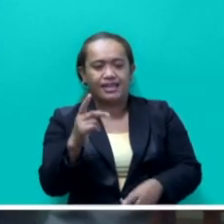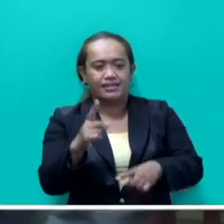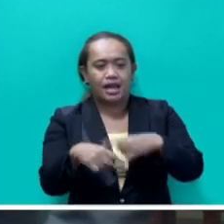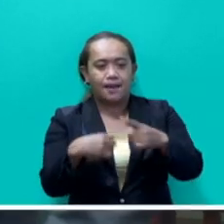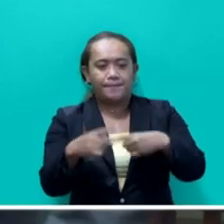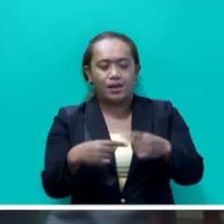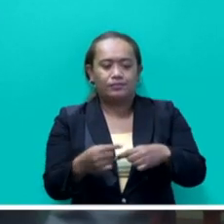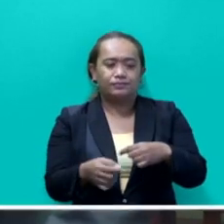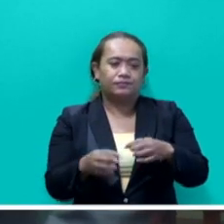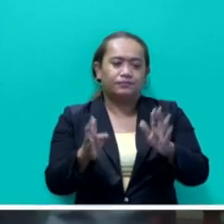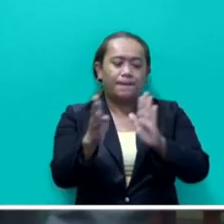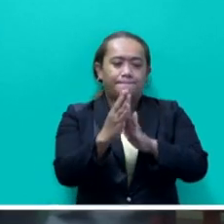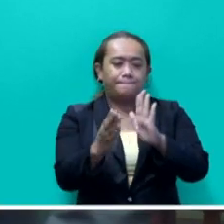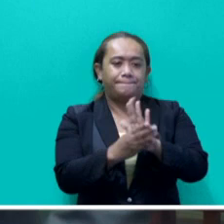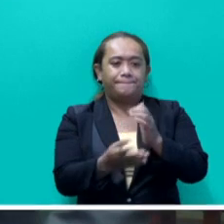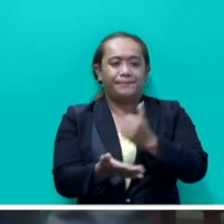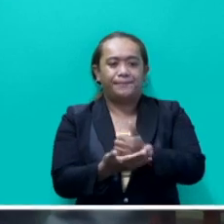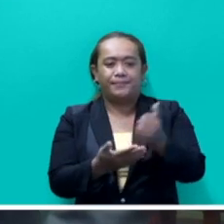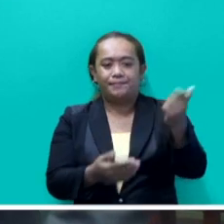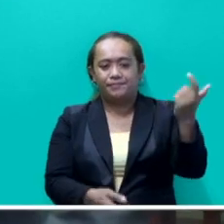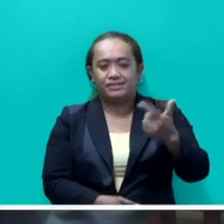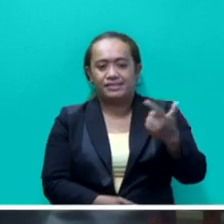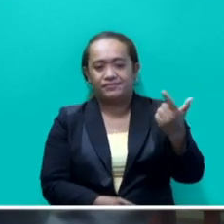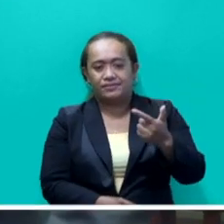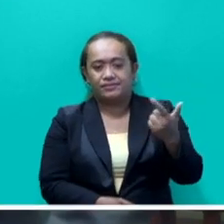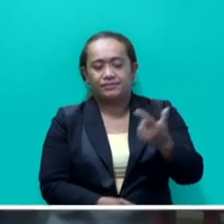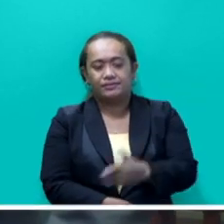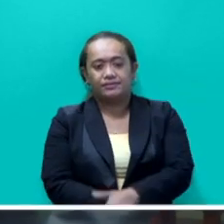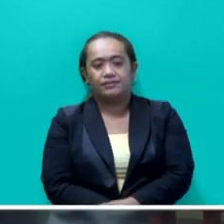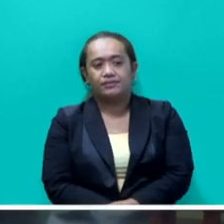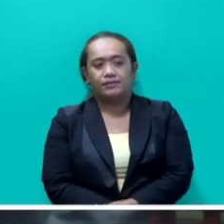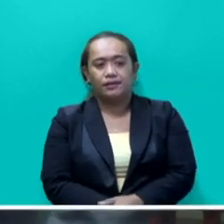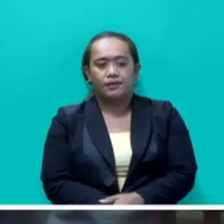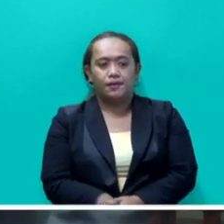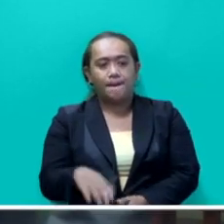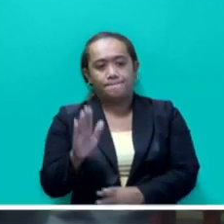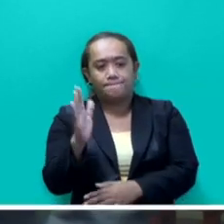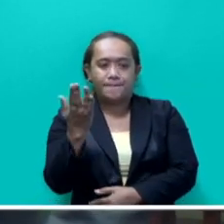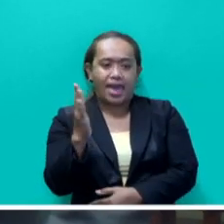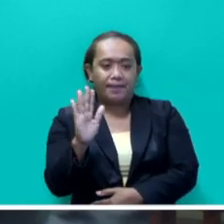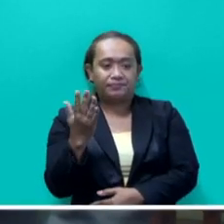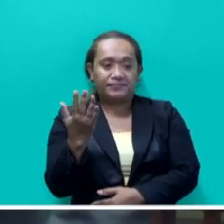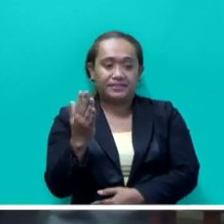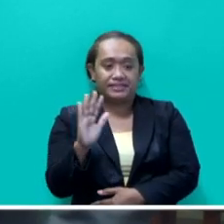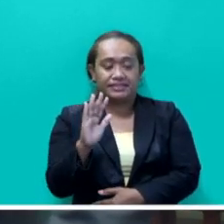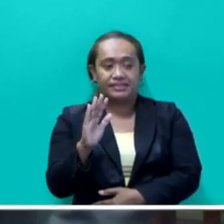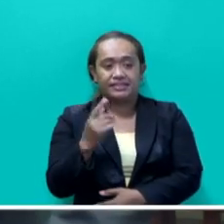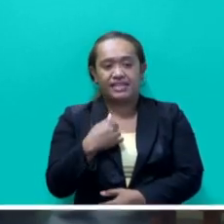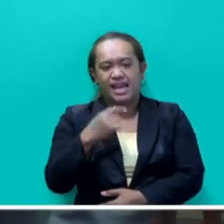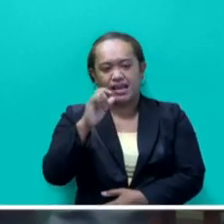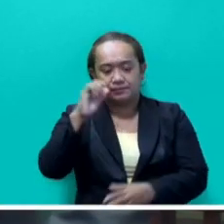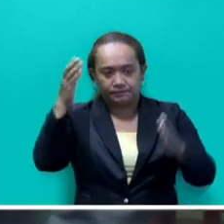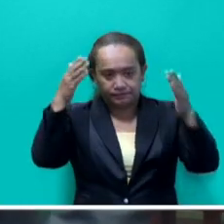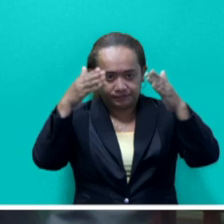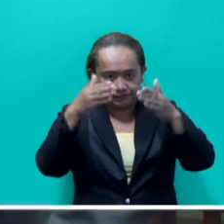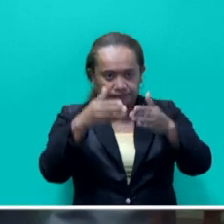Bill number 17, and of course, perhaps I'll focus